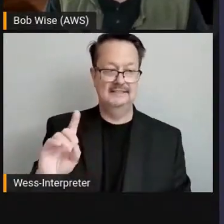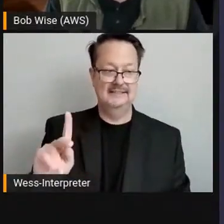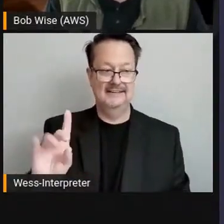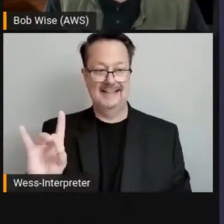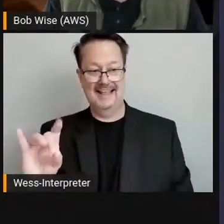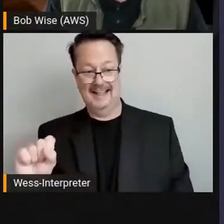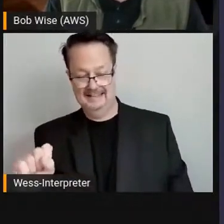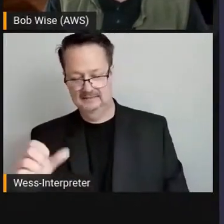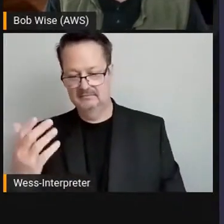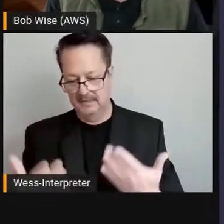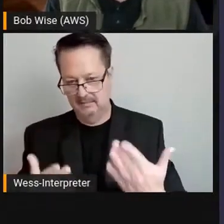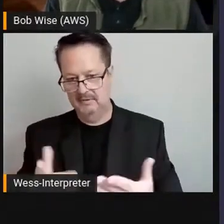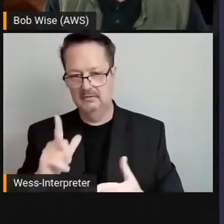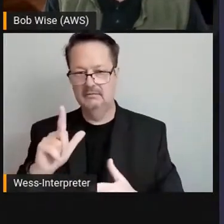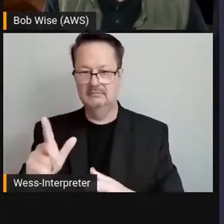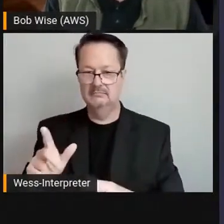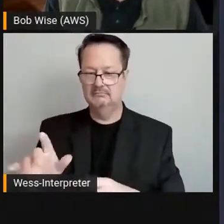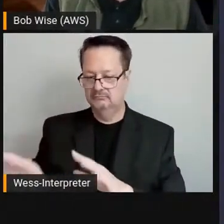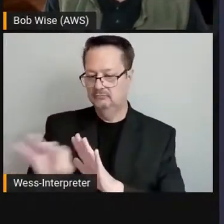just saying.